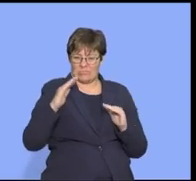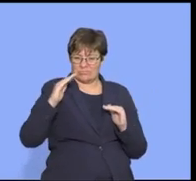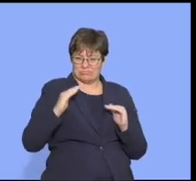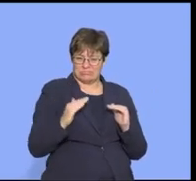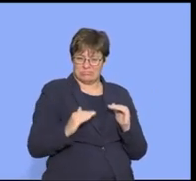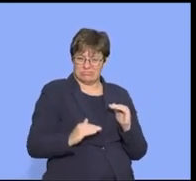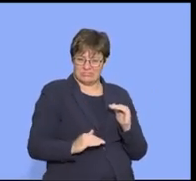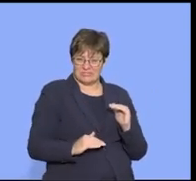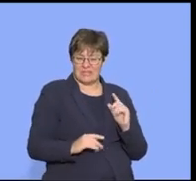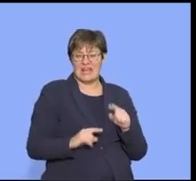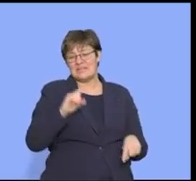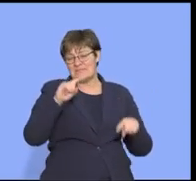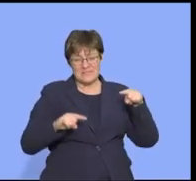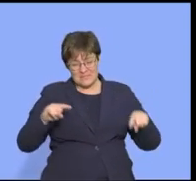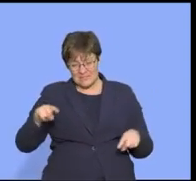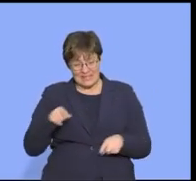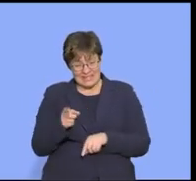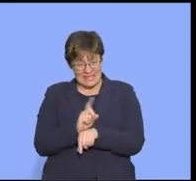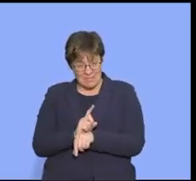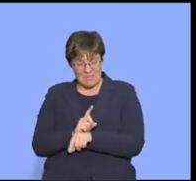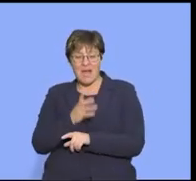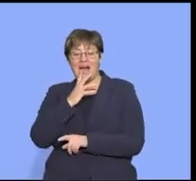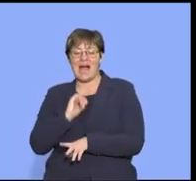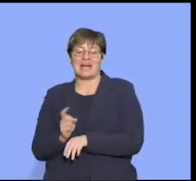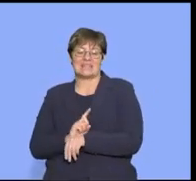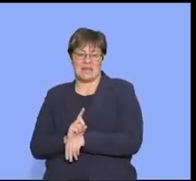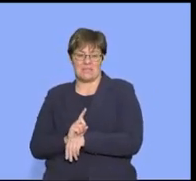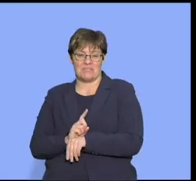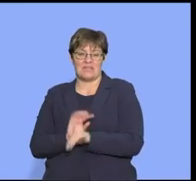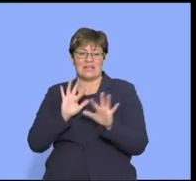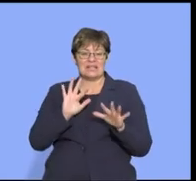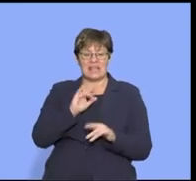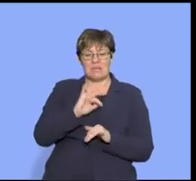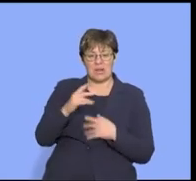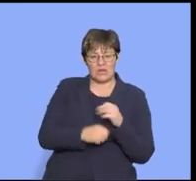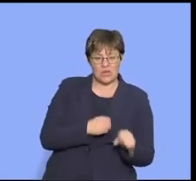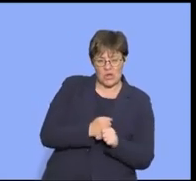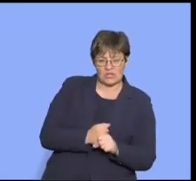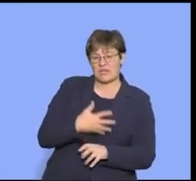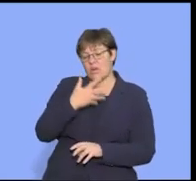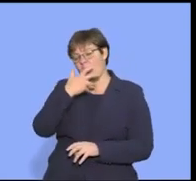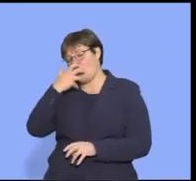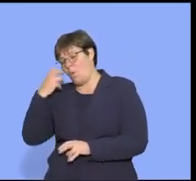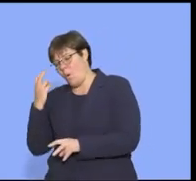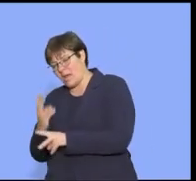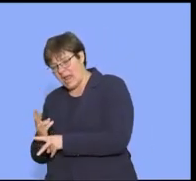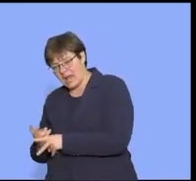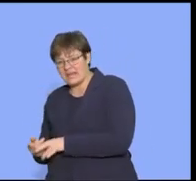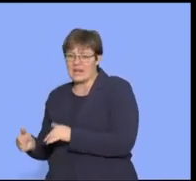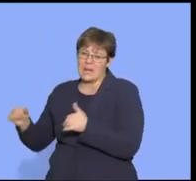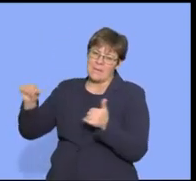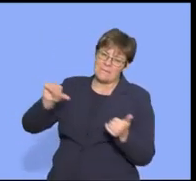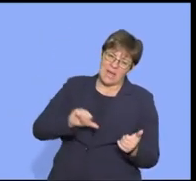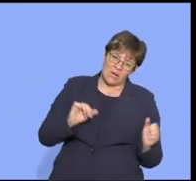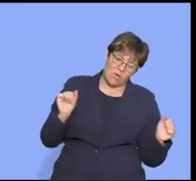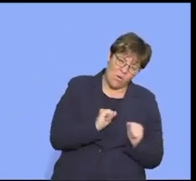several ice ages for 10 million years, then it warmed up again, then the